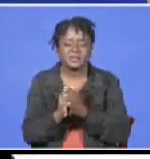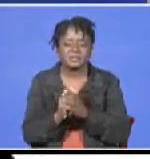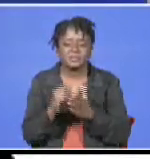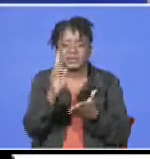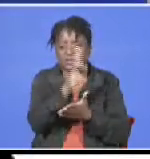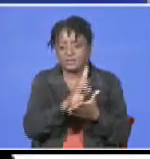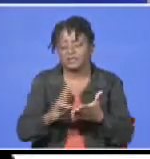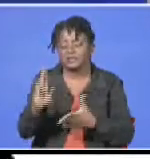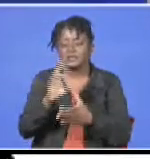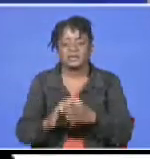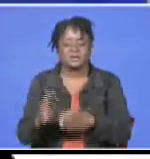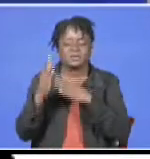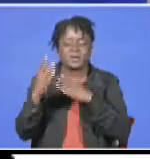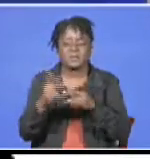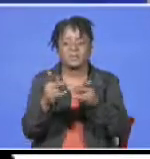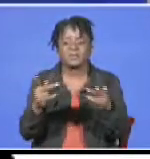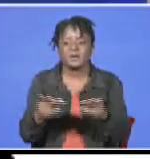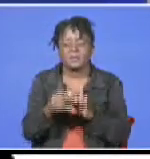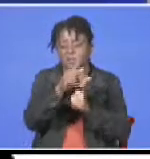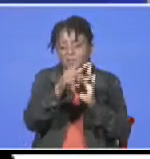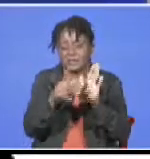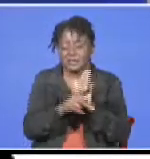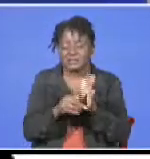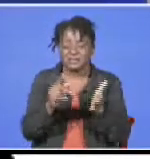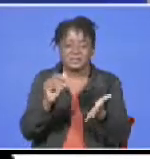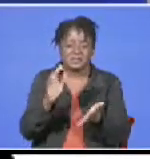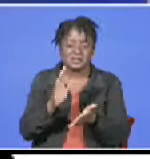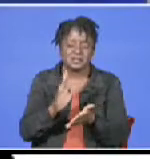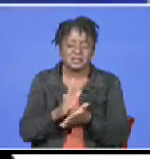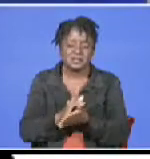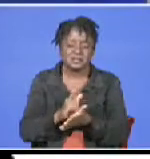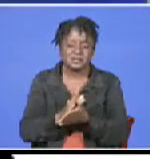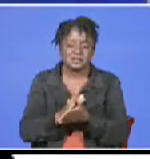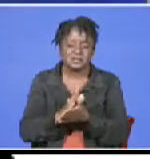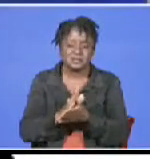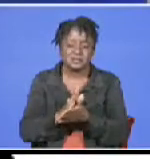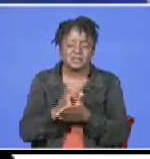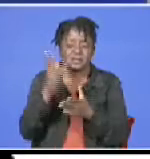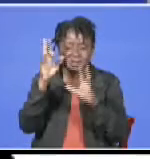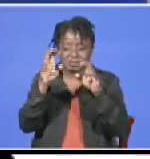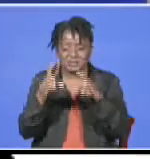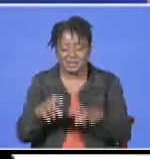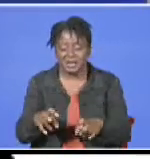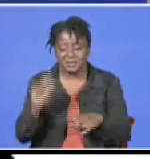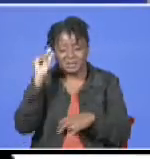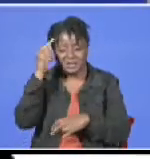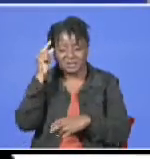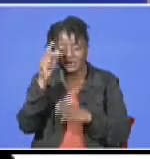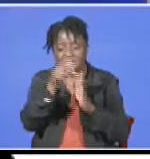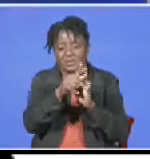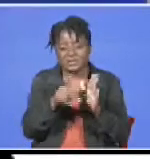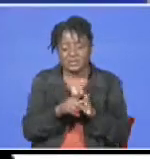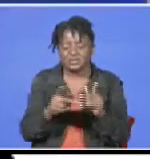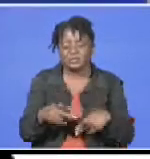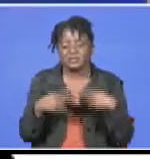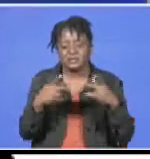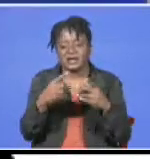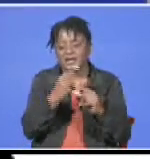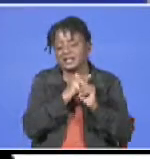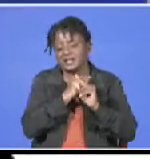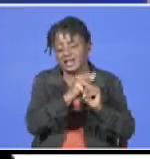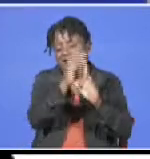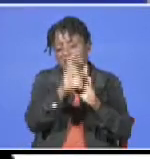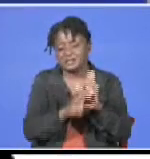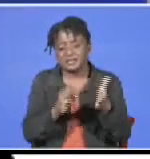Well, the University of the Bahamas Public Policy Institute is examining government policies to provide guidance, advice, and dialogue to the